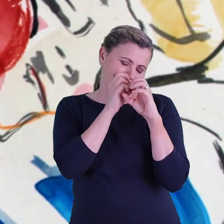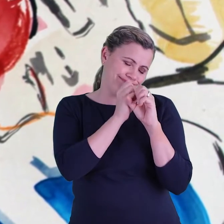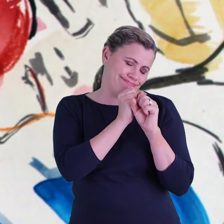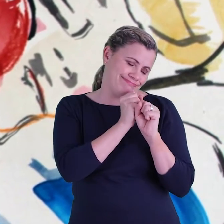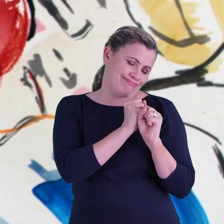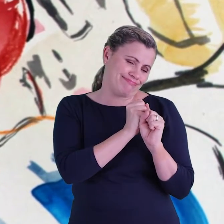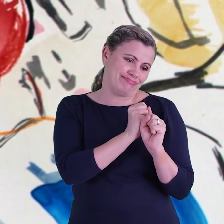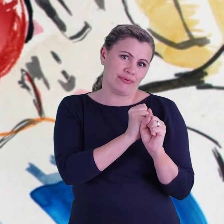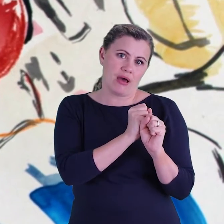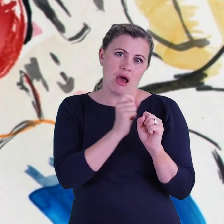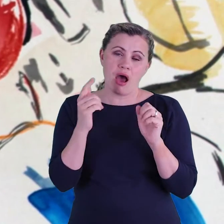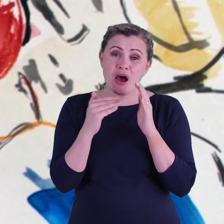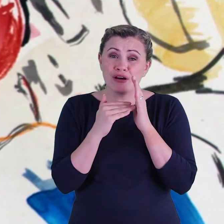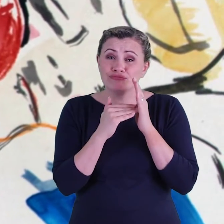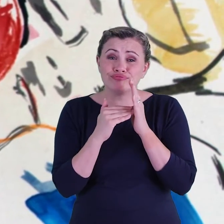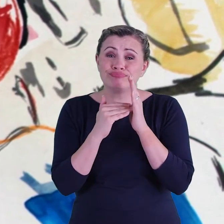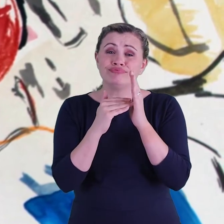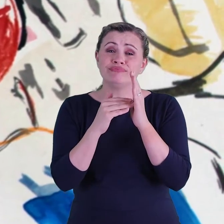"That's just